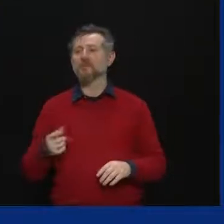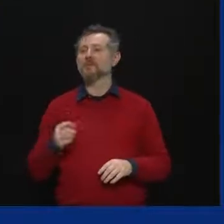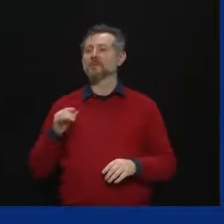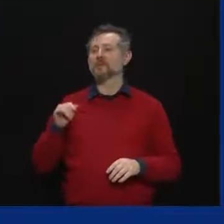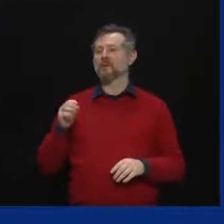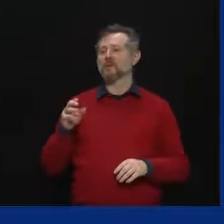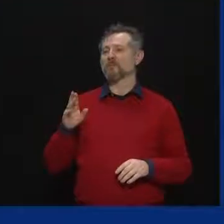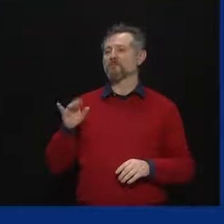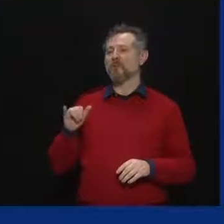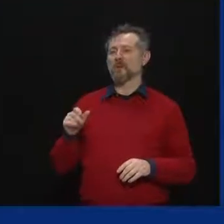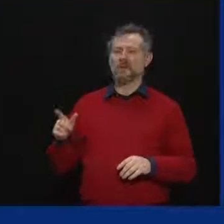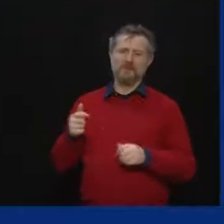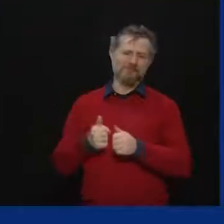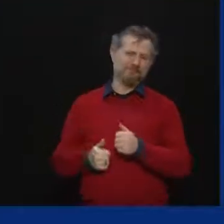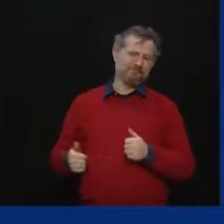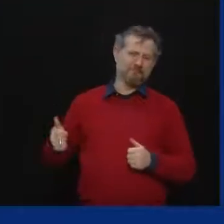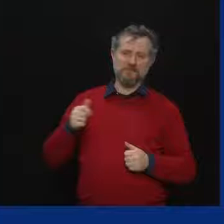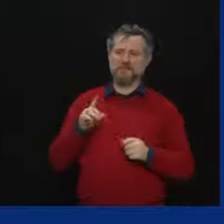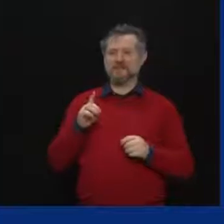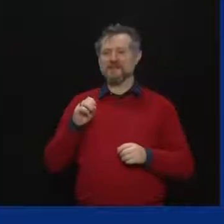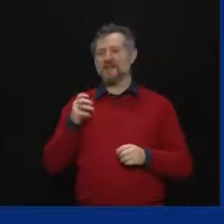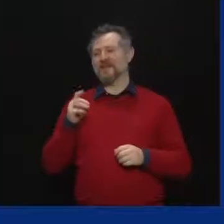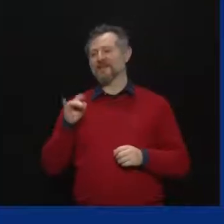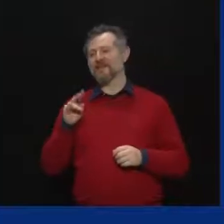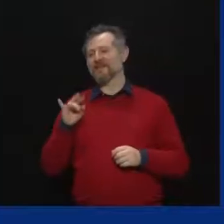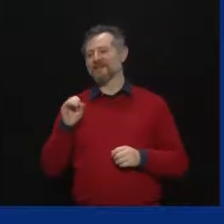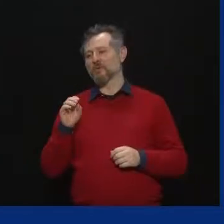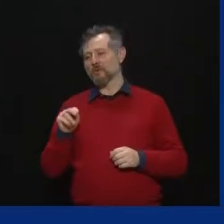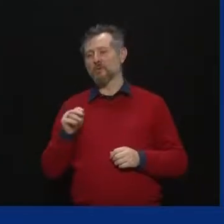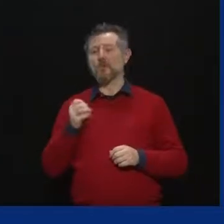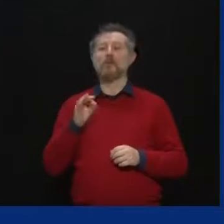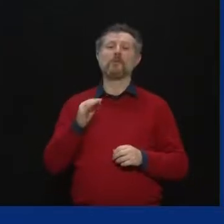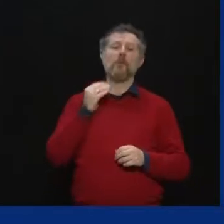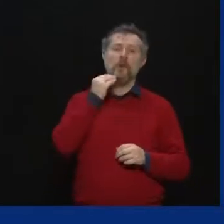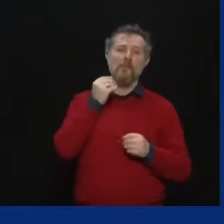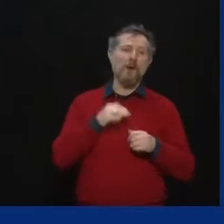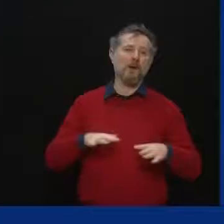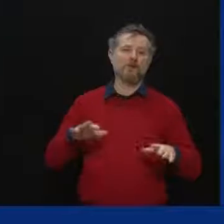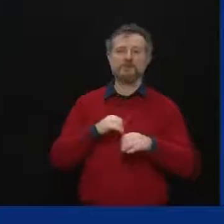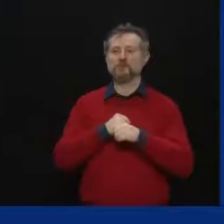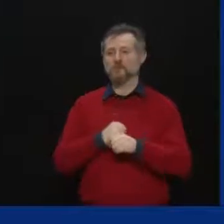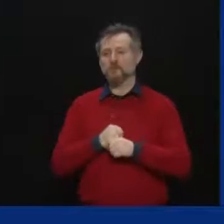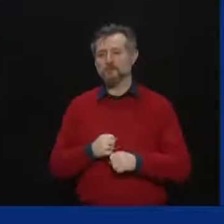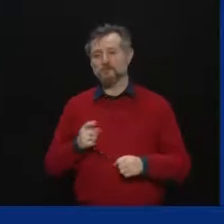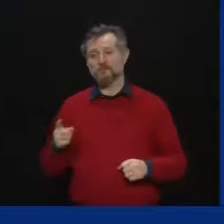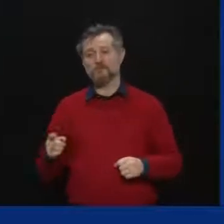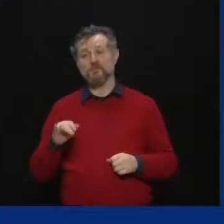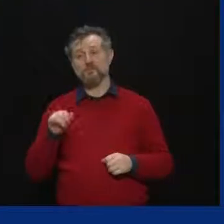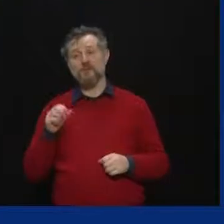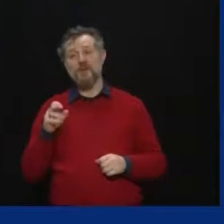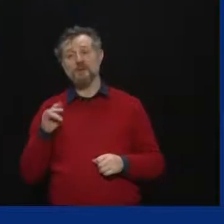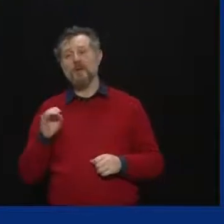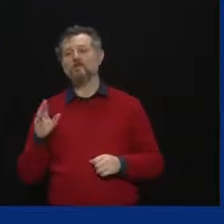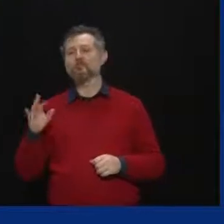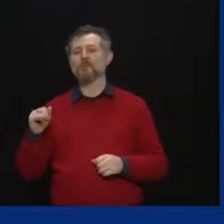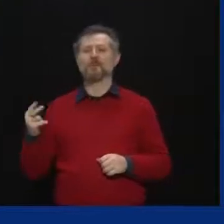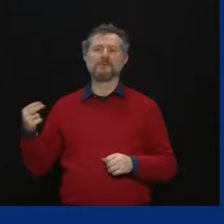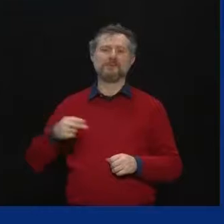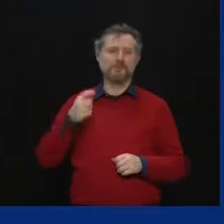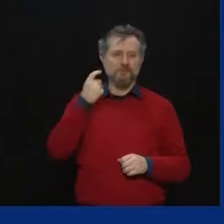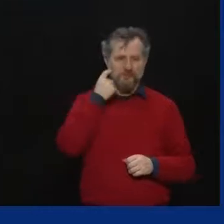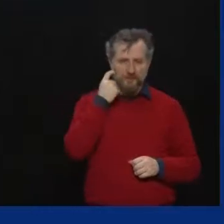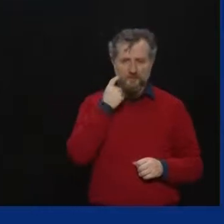you know Catherine Garcia, but those of you who are going to get to know Jackie Bray, who came to us fairly recently, I want you to know in her